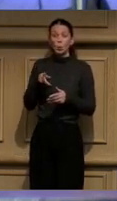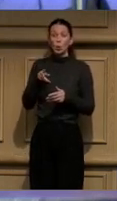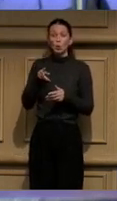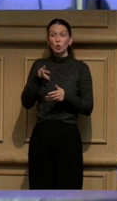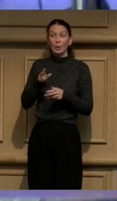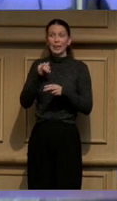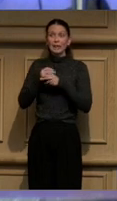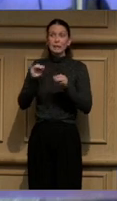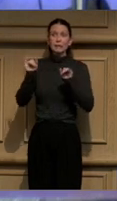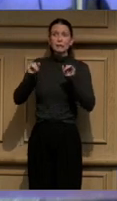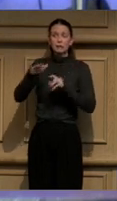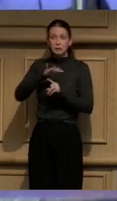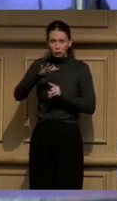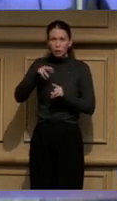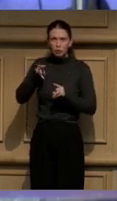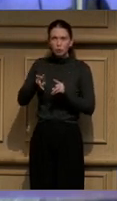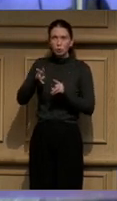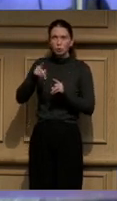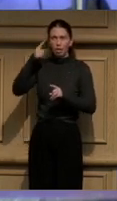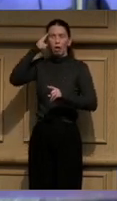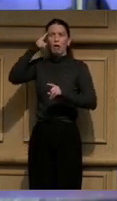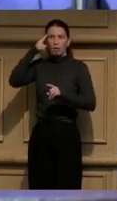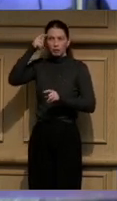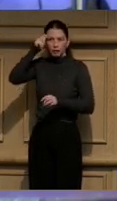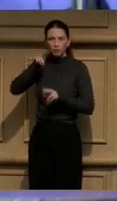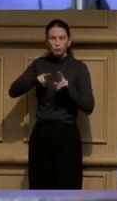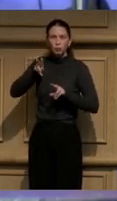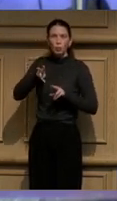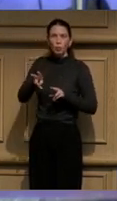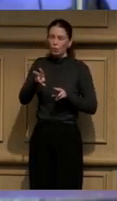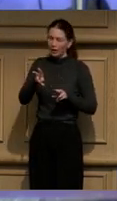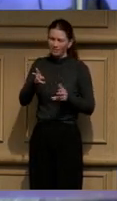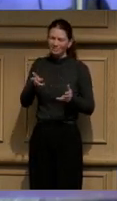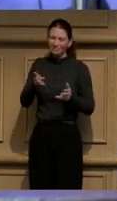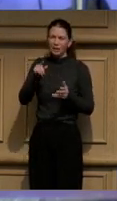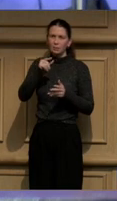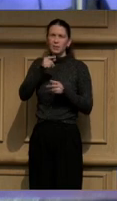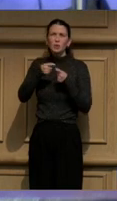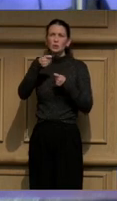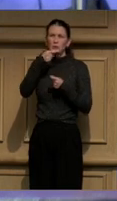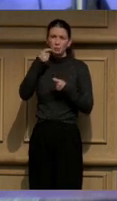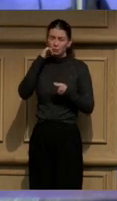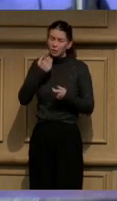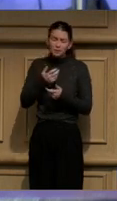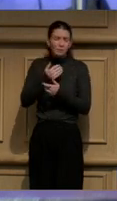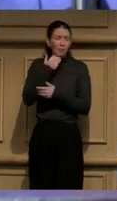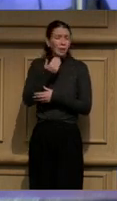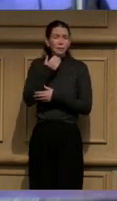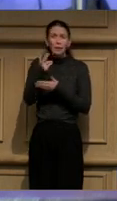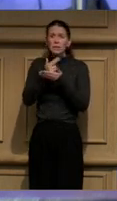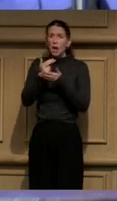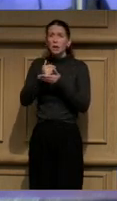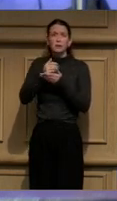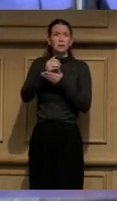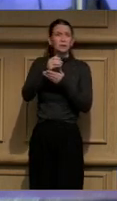people, you know, so many filmmakers, composers, writers, poets, whatever, are struggling compared to. But